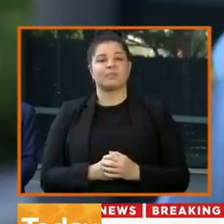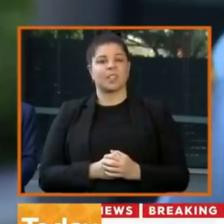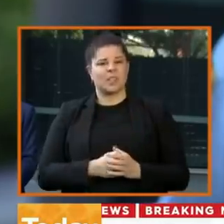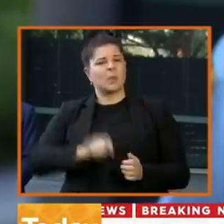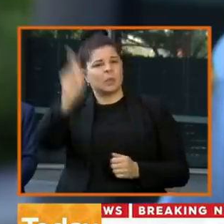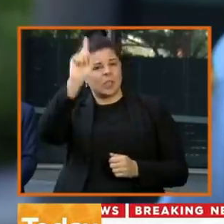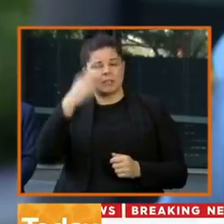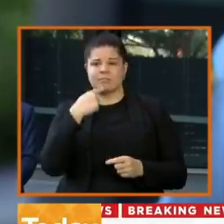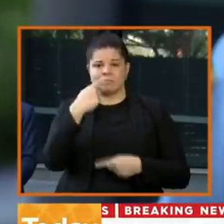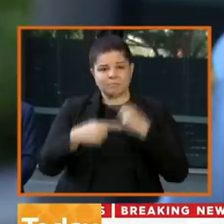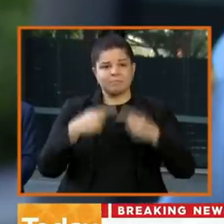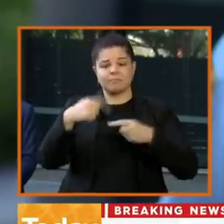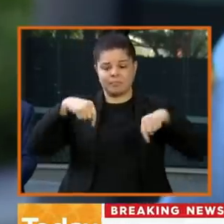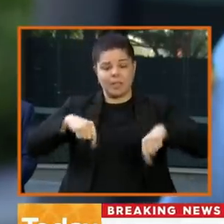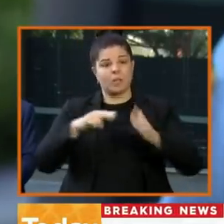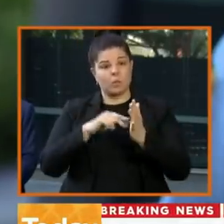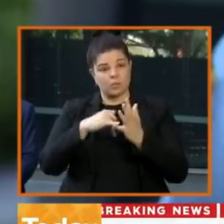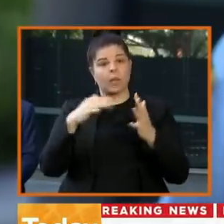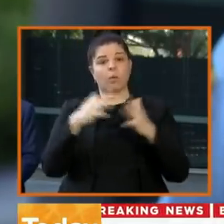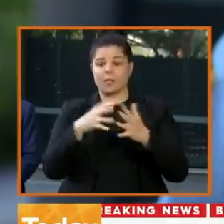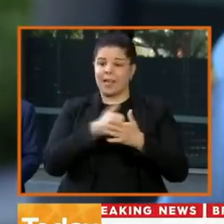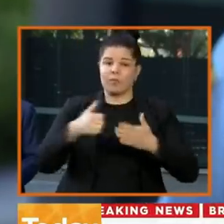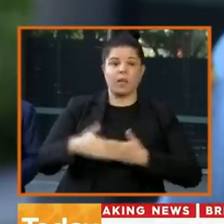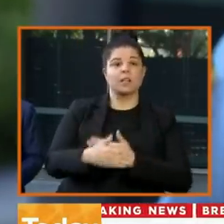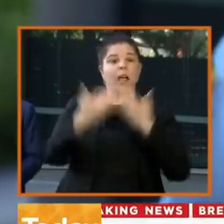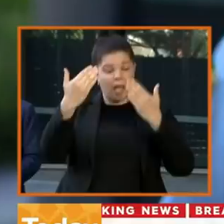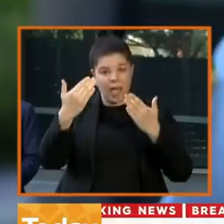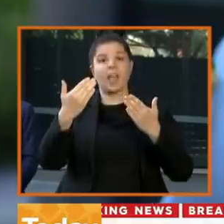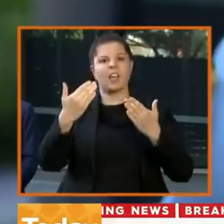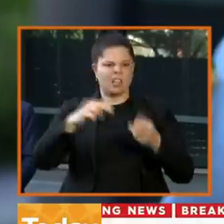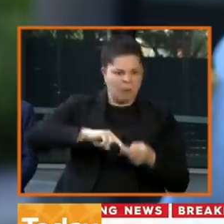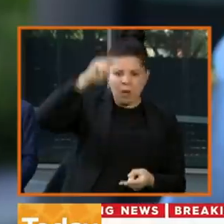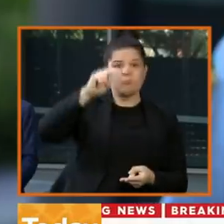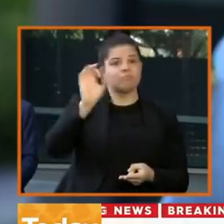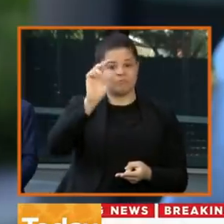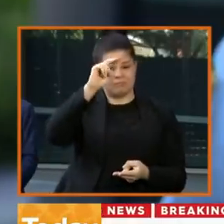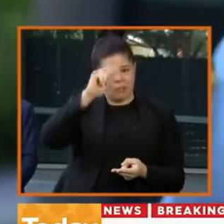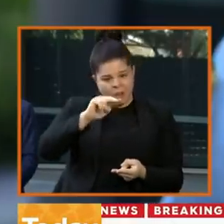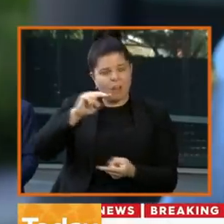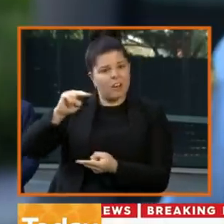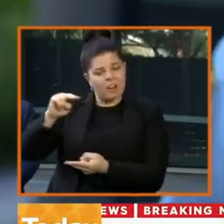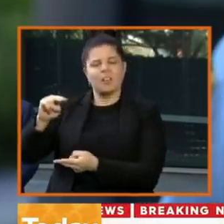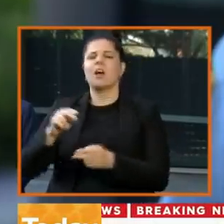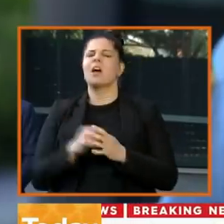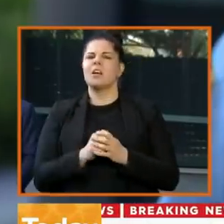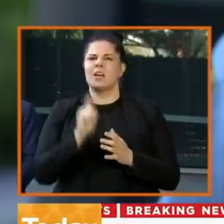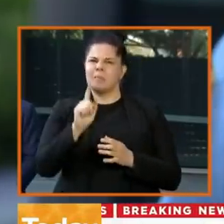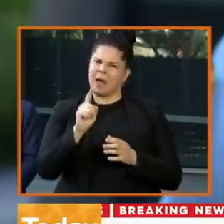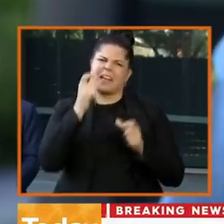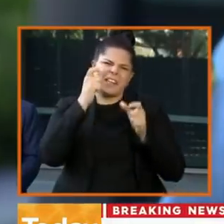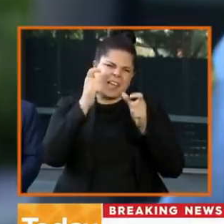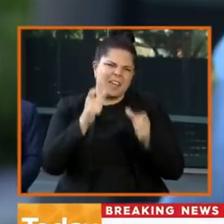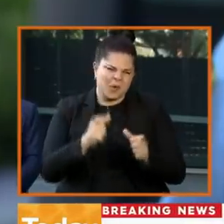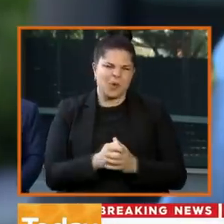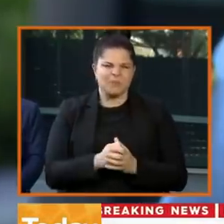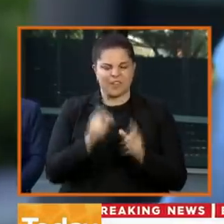of cases emerging in New South Wales on a daily basis continues to decline, but we take that number with caution today,